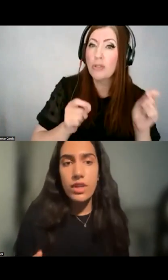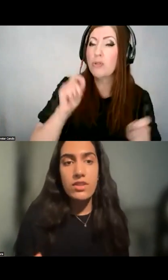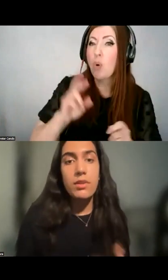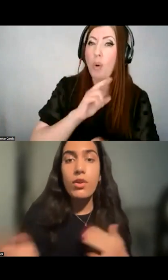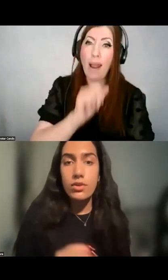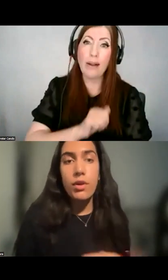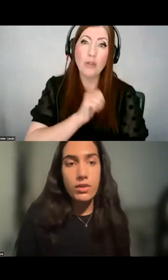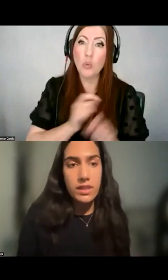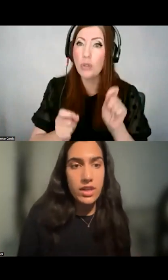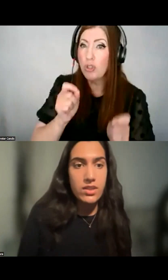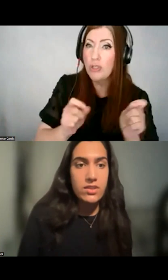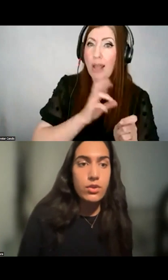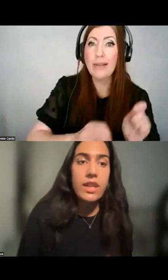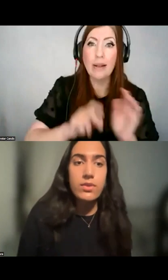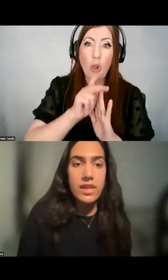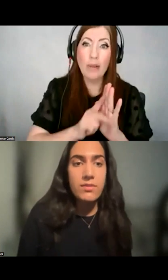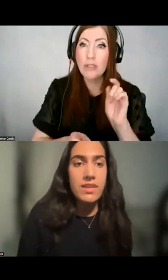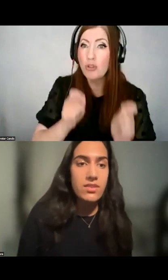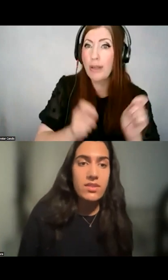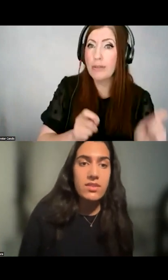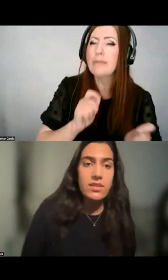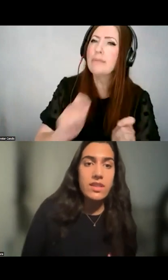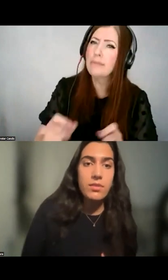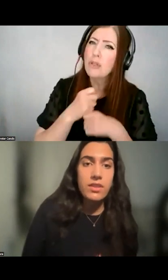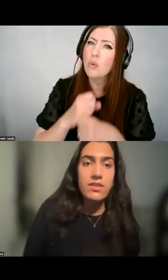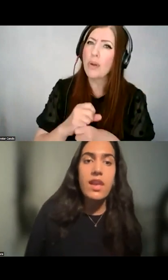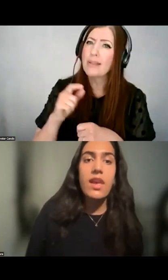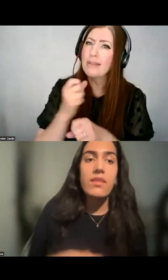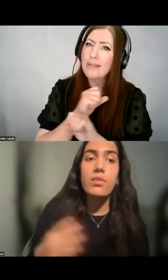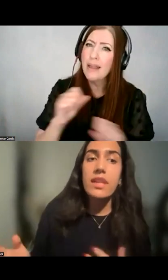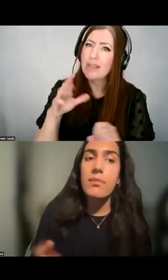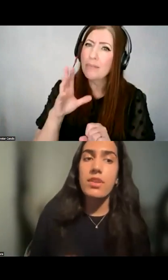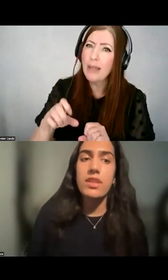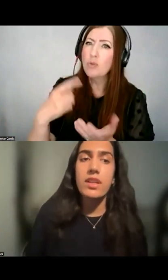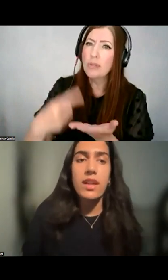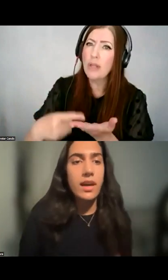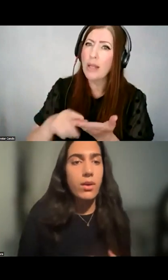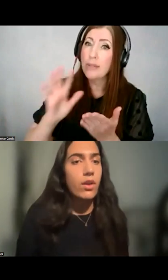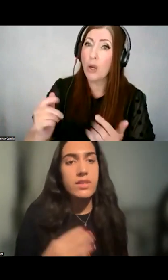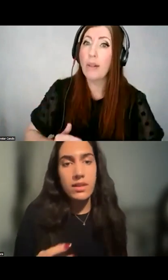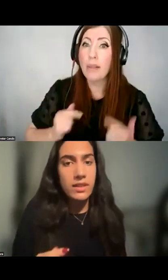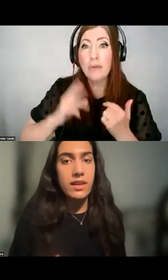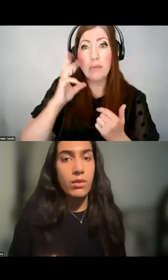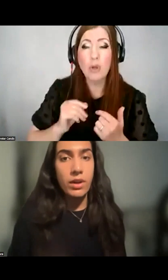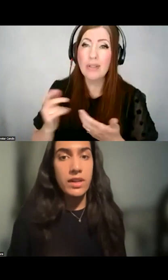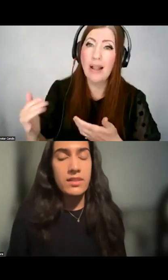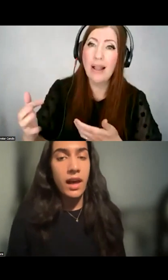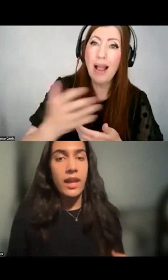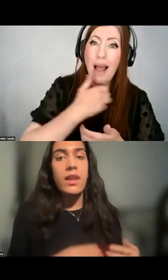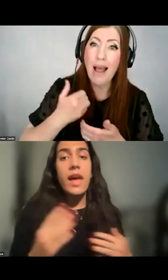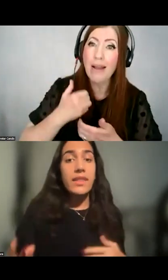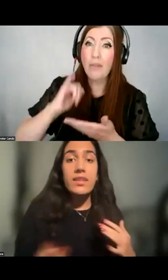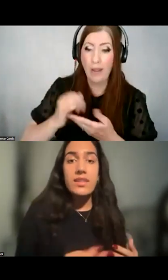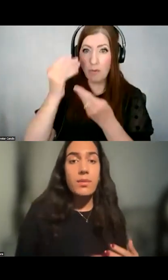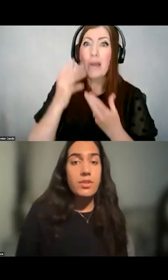attitudinal changes, but also policy changes. So creating those safe spaces to discuss lived experiences, it really enabled us to collect that qualitative insight on where needs lie.